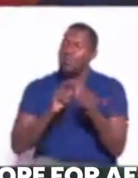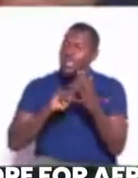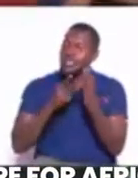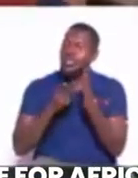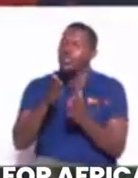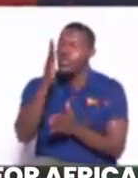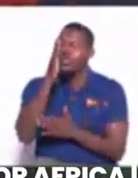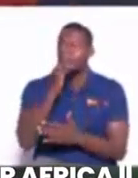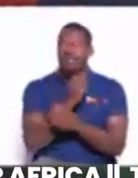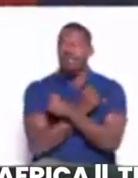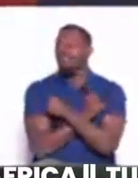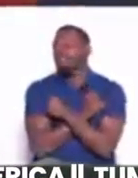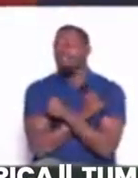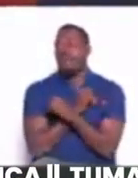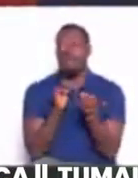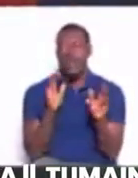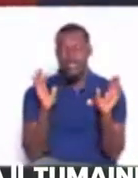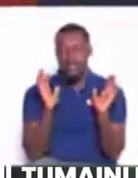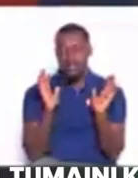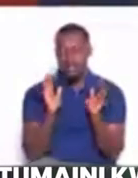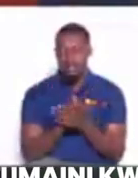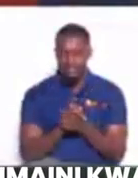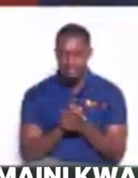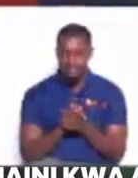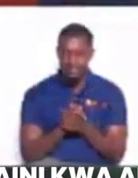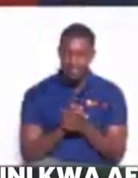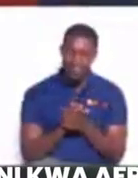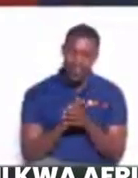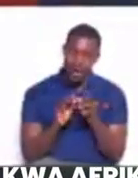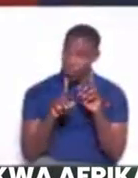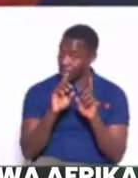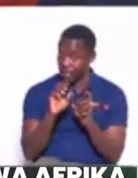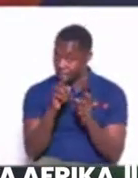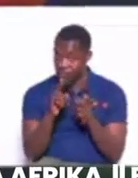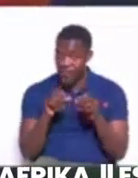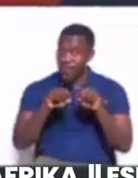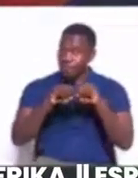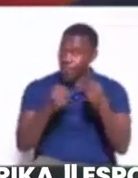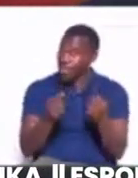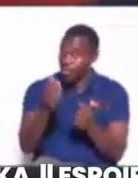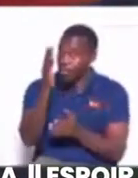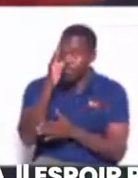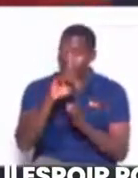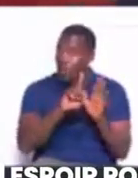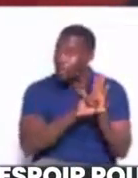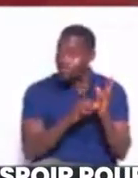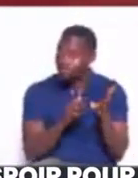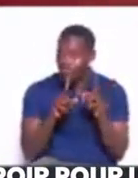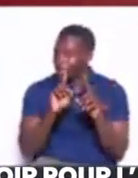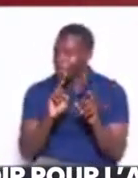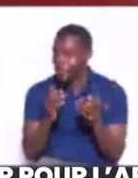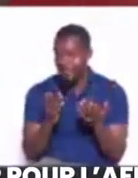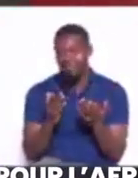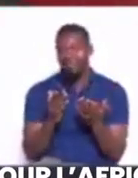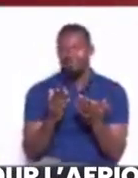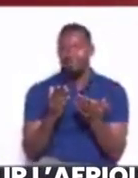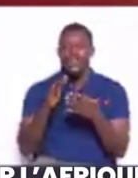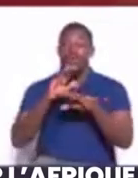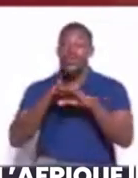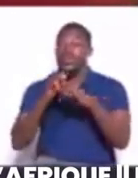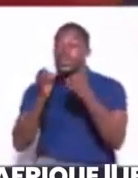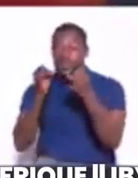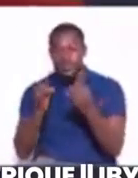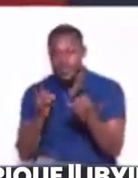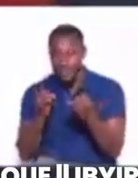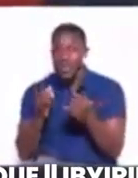you need mercy tonight? Have you broken the law of God? There is mercy for you. Do you need pardon